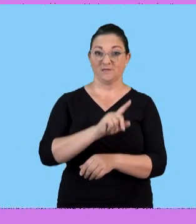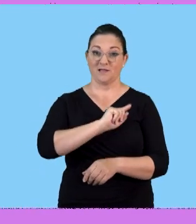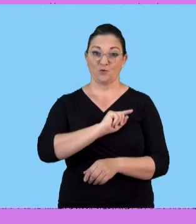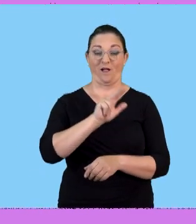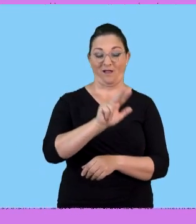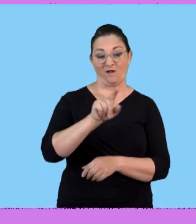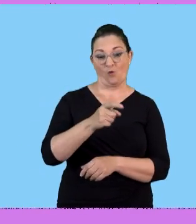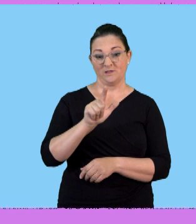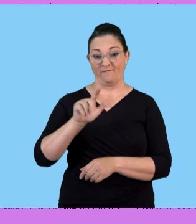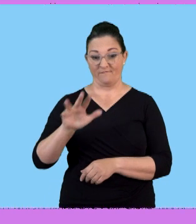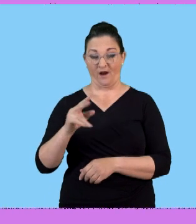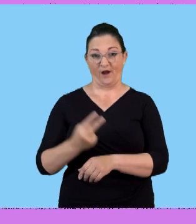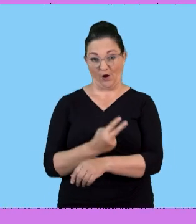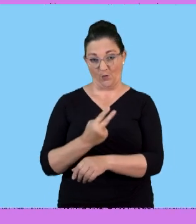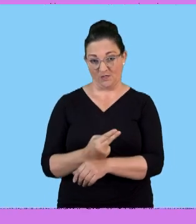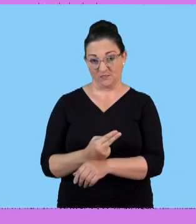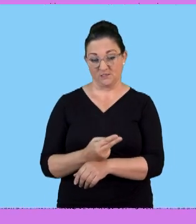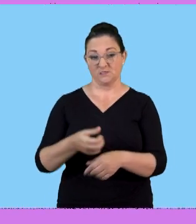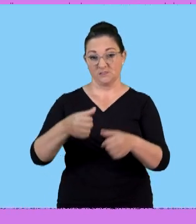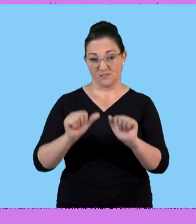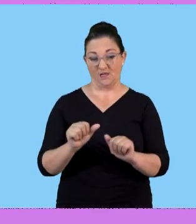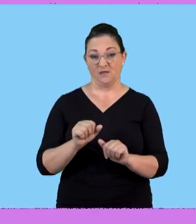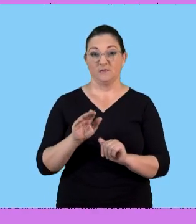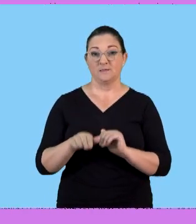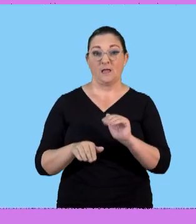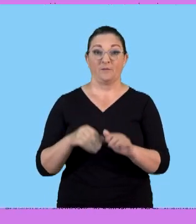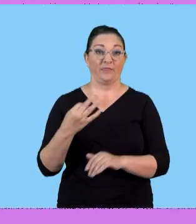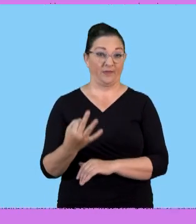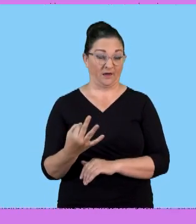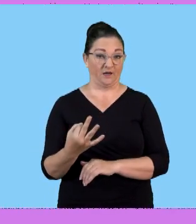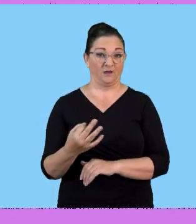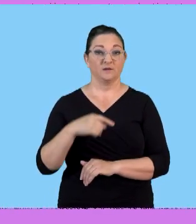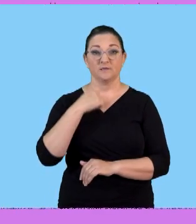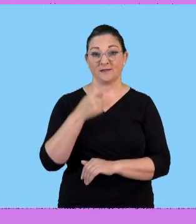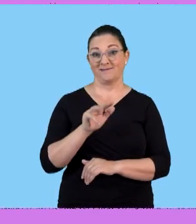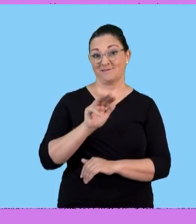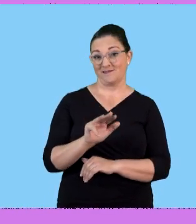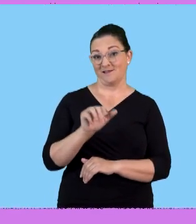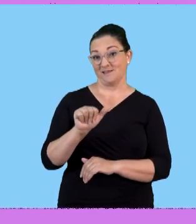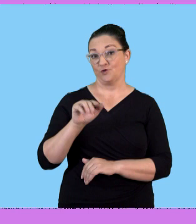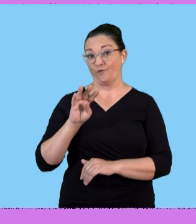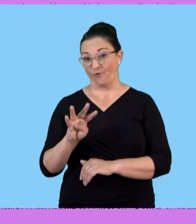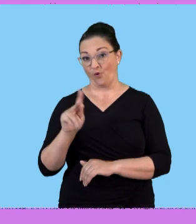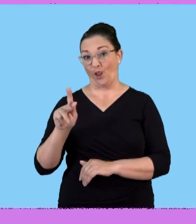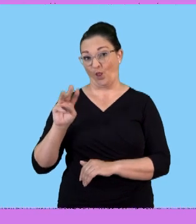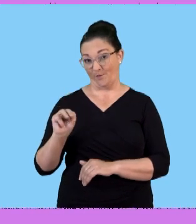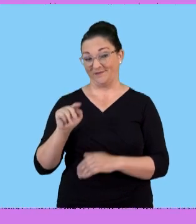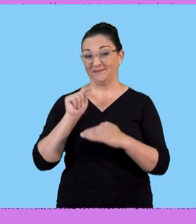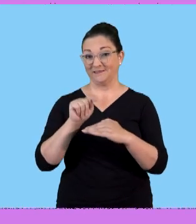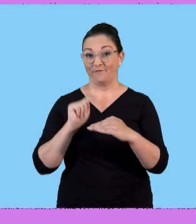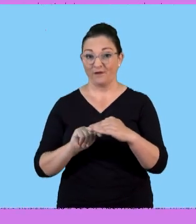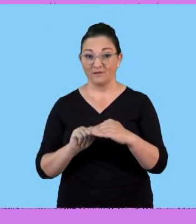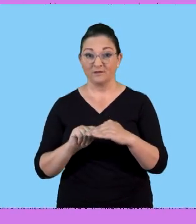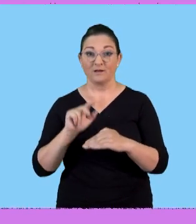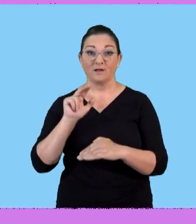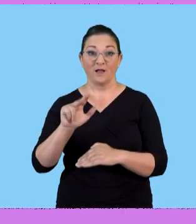with 8.75 hours, right? Step number 3, I simplified by saying 964 kilometers